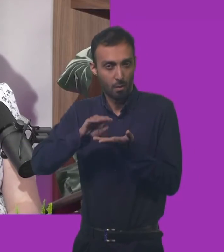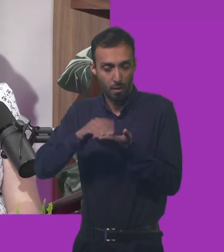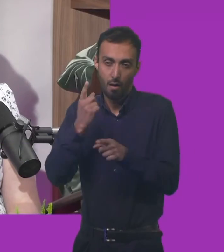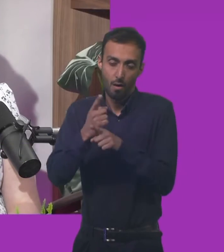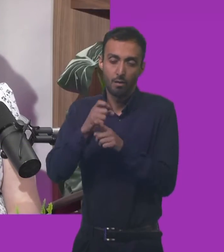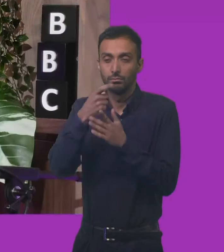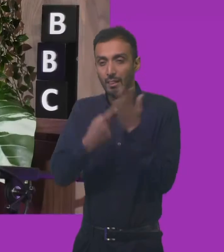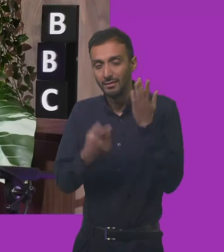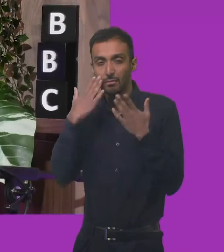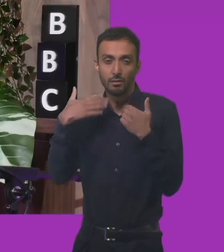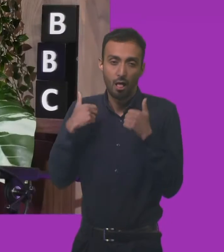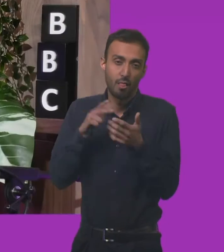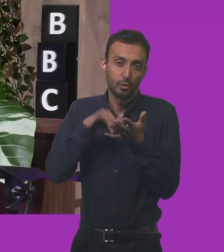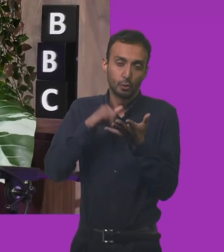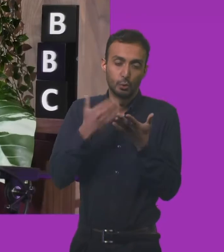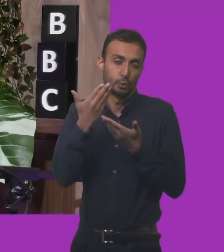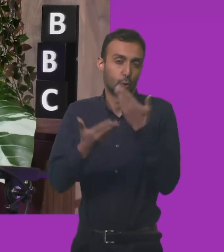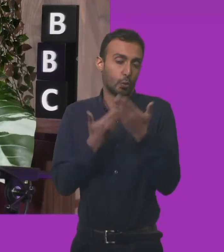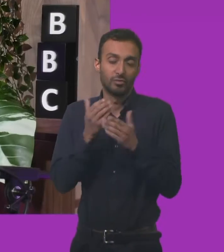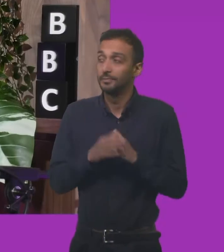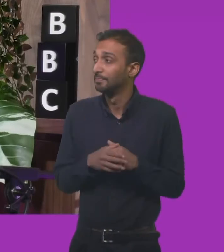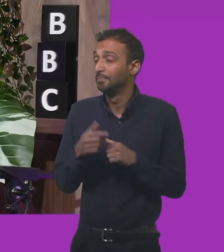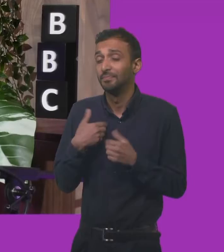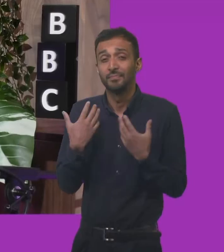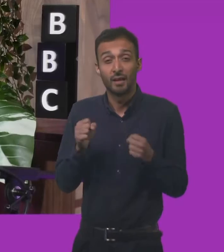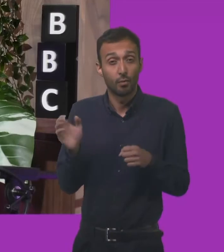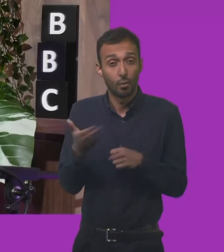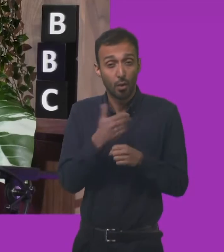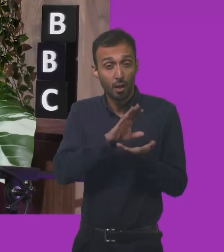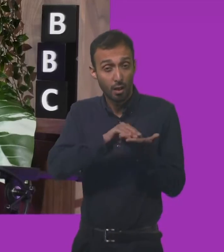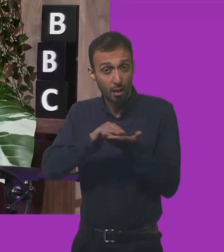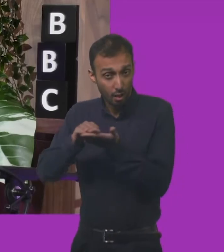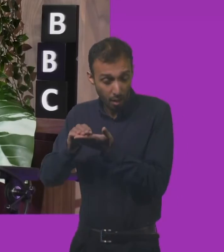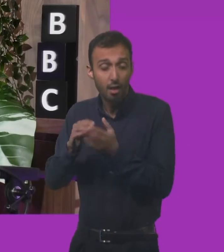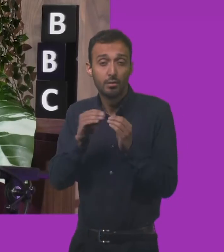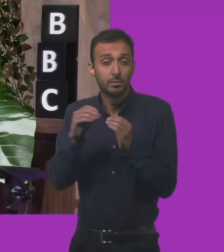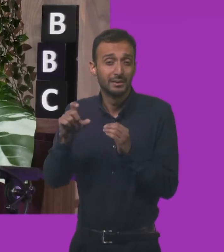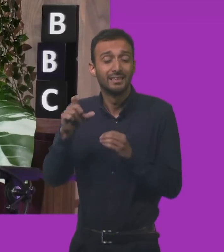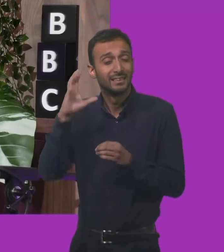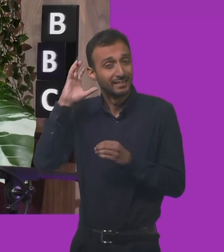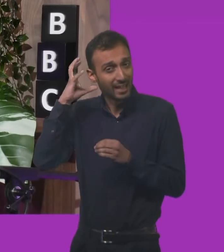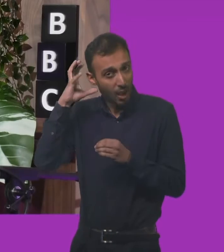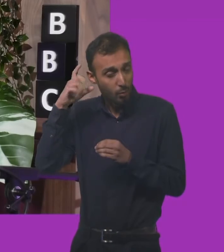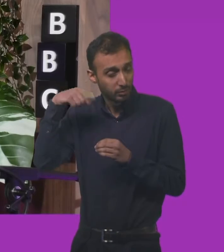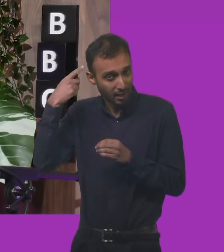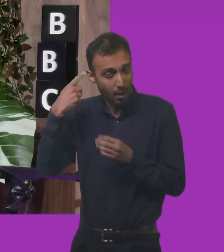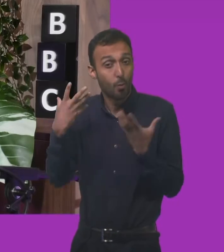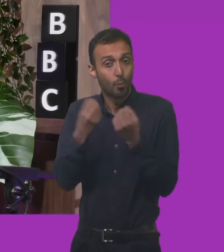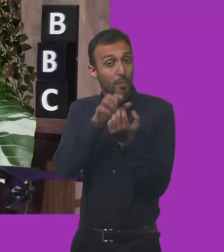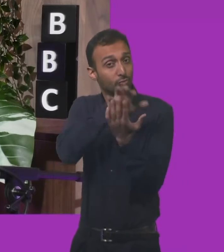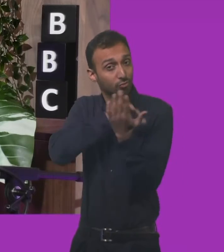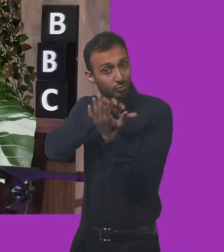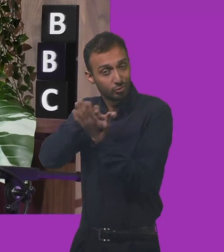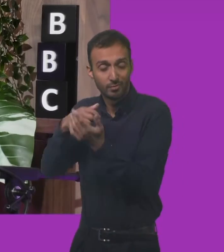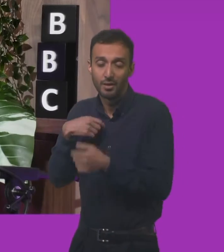and stories. You can hear all episodes of our podcast on BBC Sounds with transcriptions, and we will put a link to that under